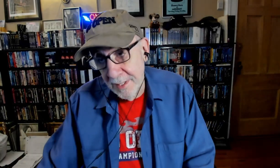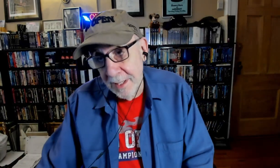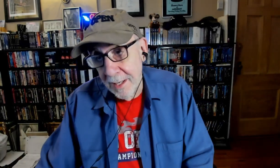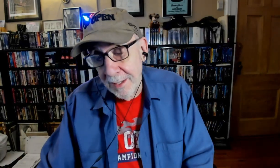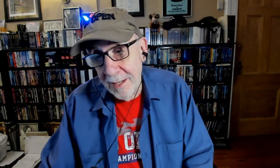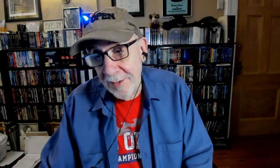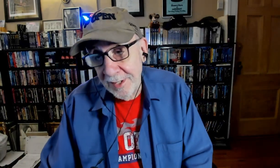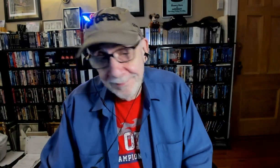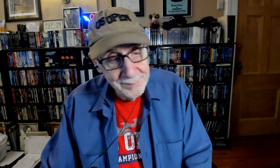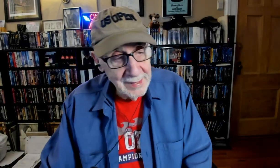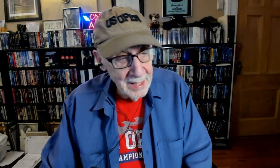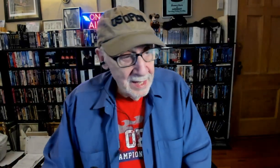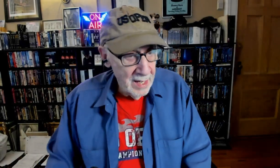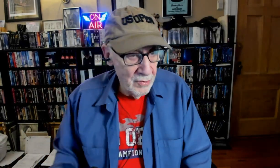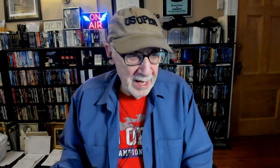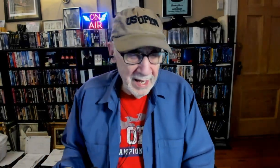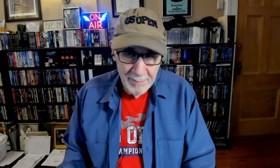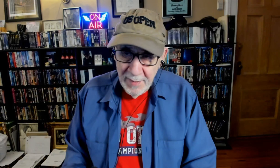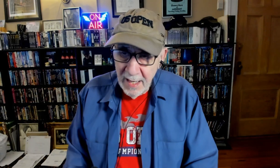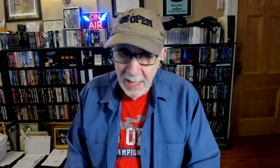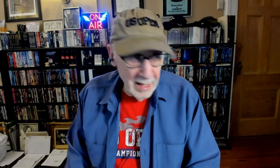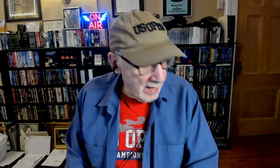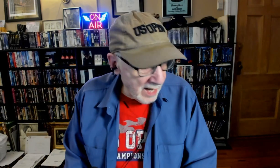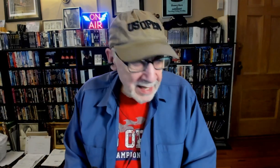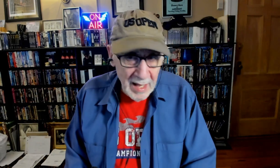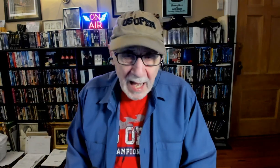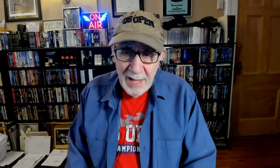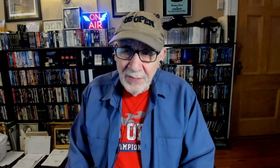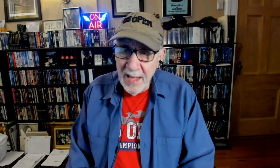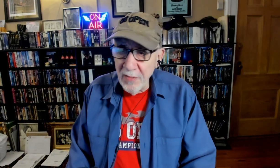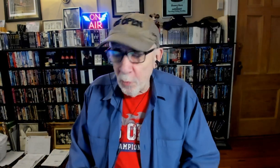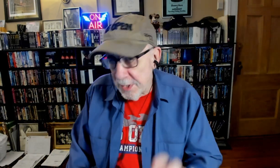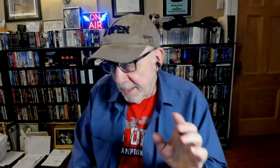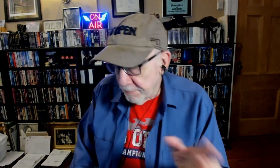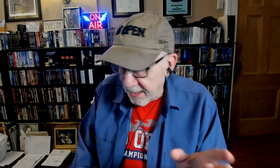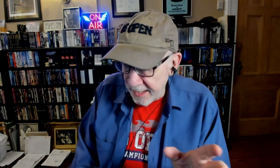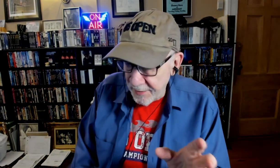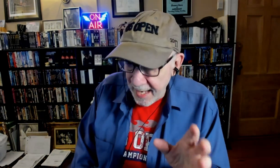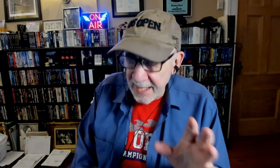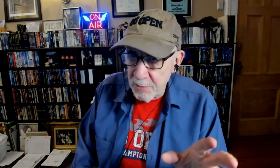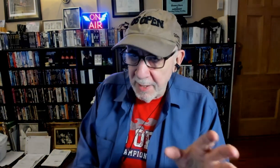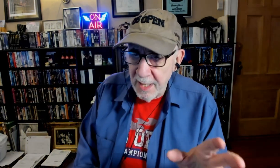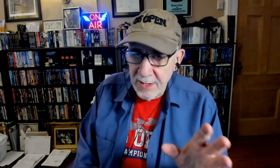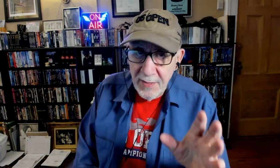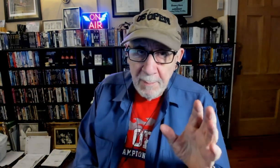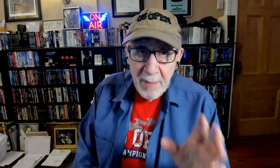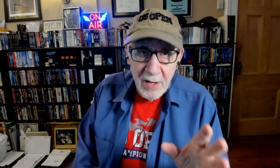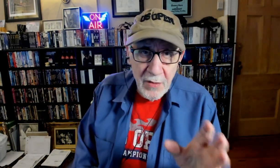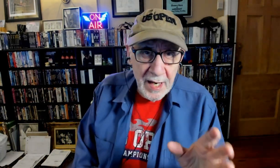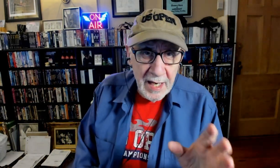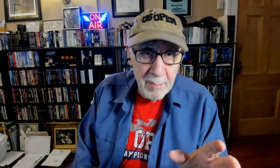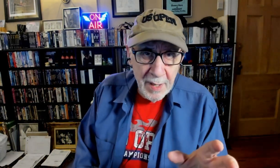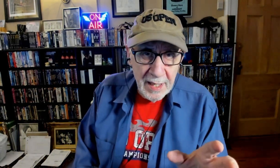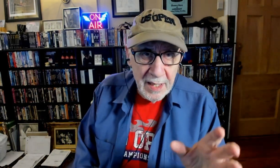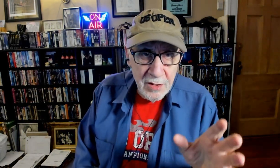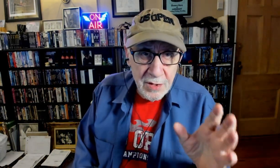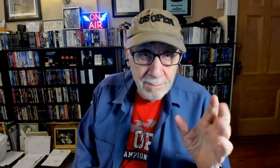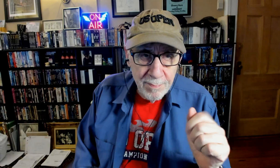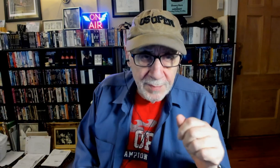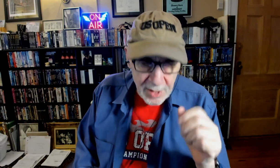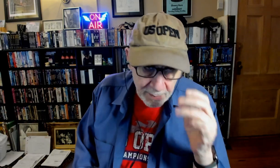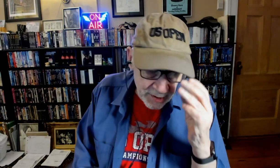That's our governor. Okay. I think the reason I played that is because I think better than anybody,